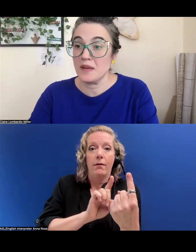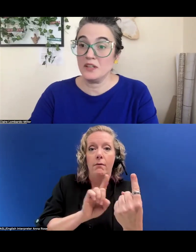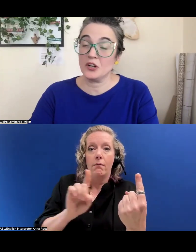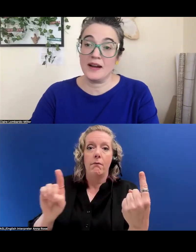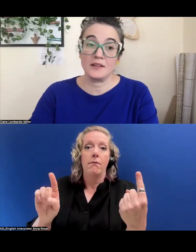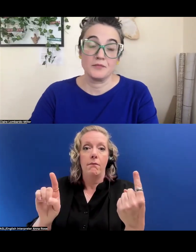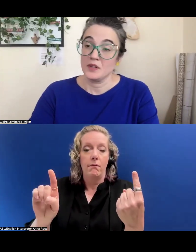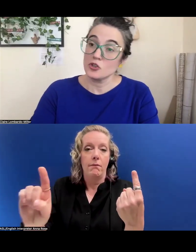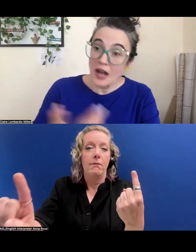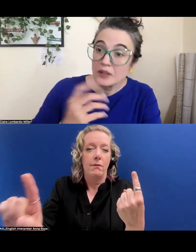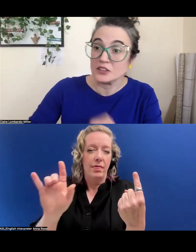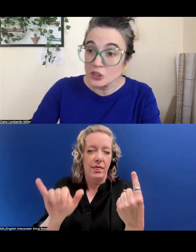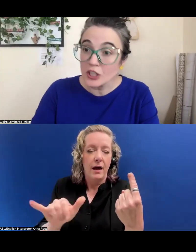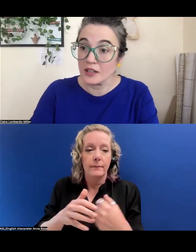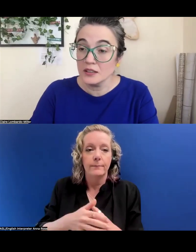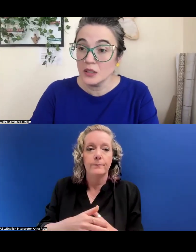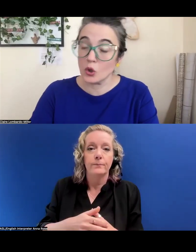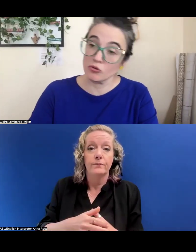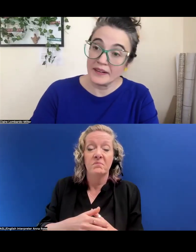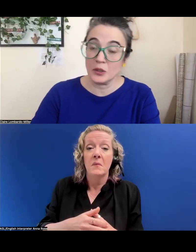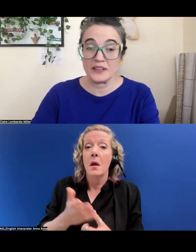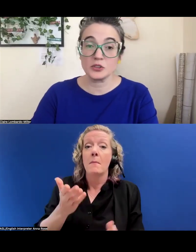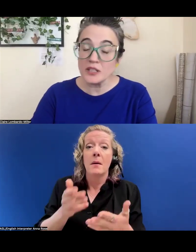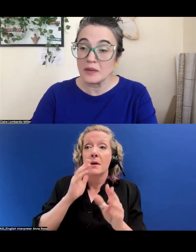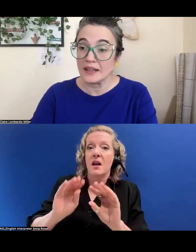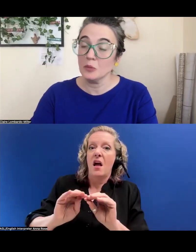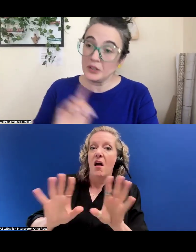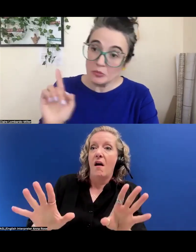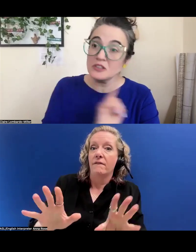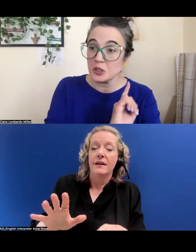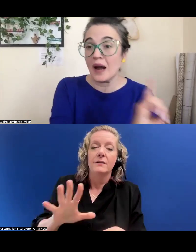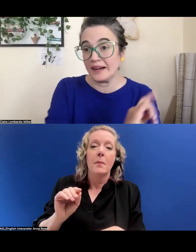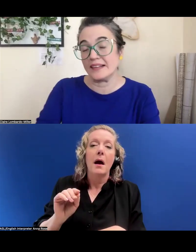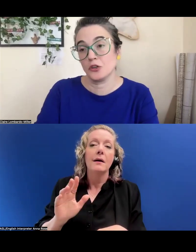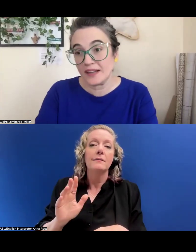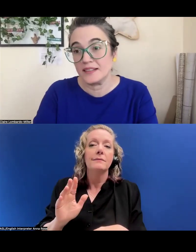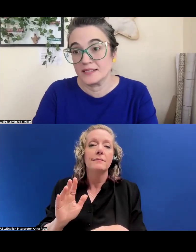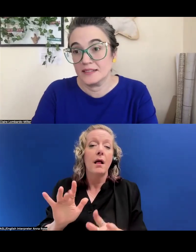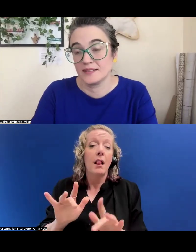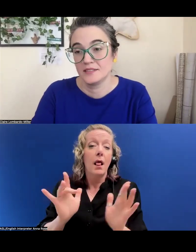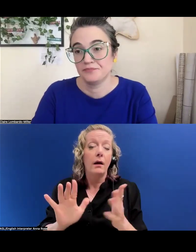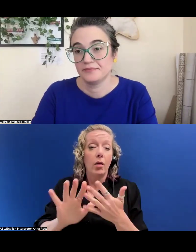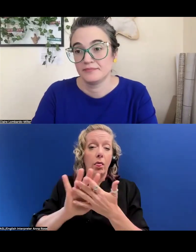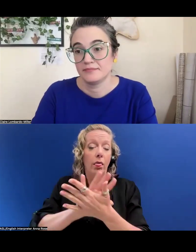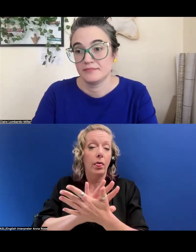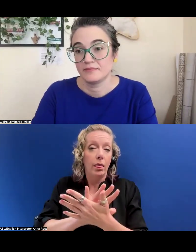where maybe you're not shouting a slur or running away screaming, but you moved your body to create distance.